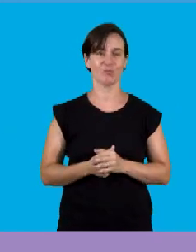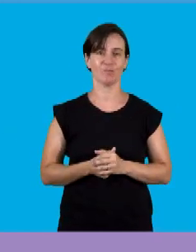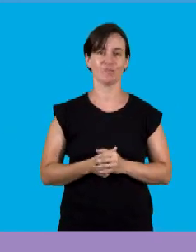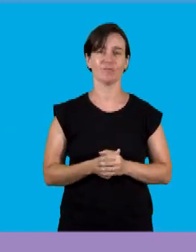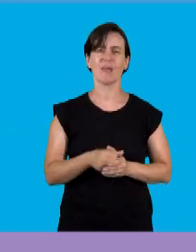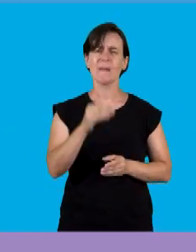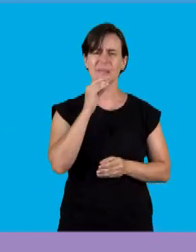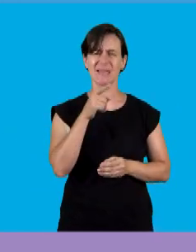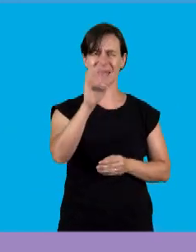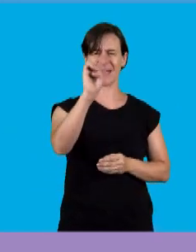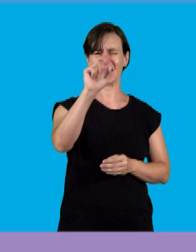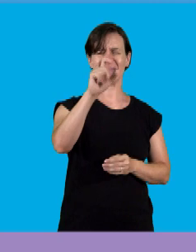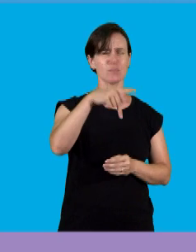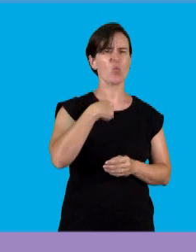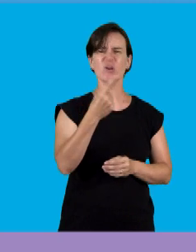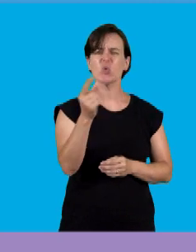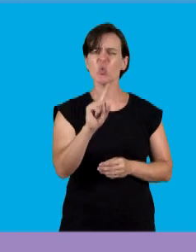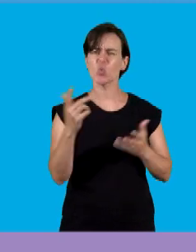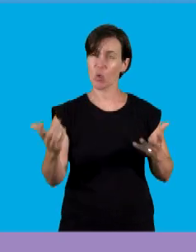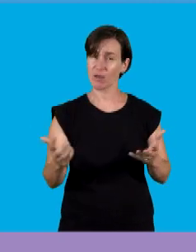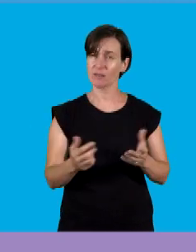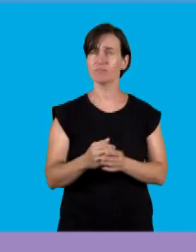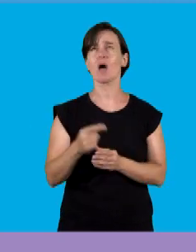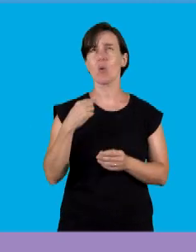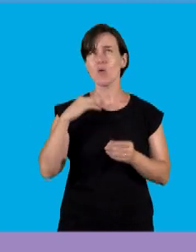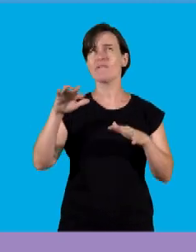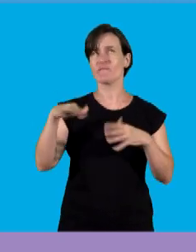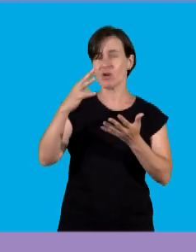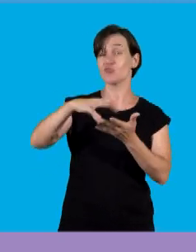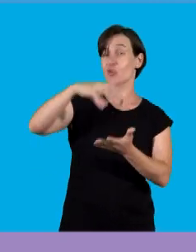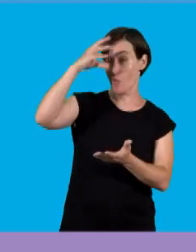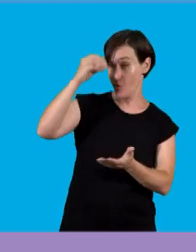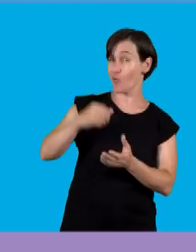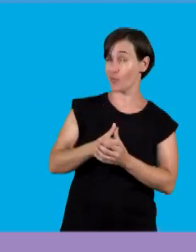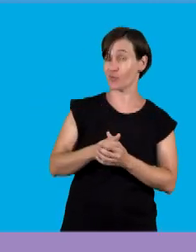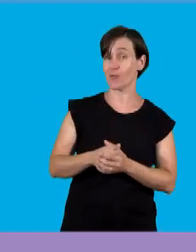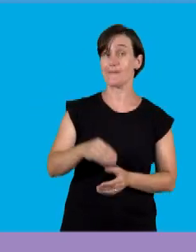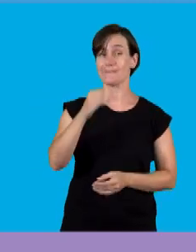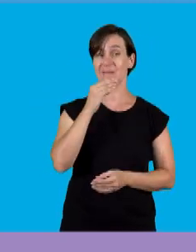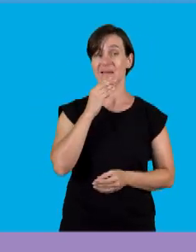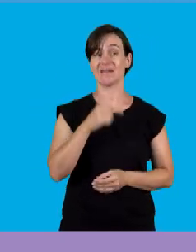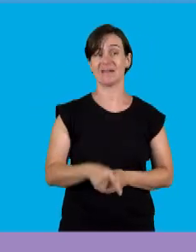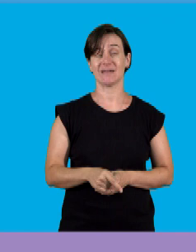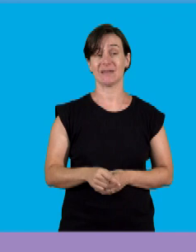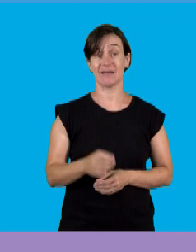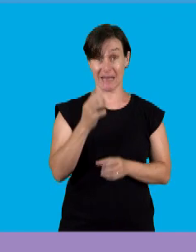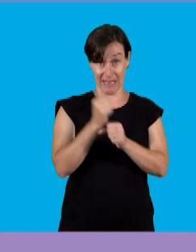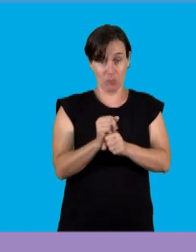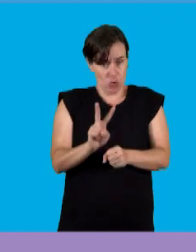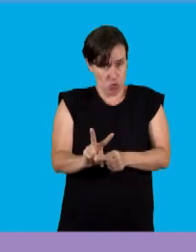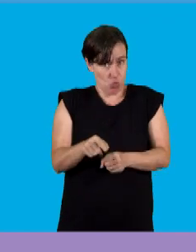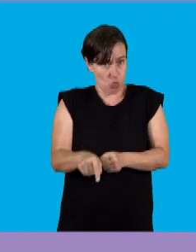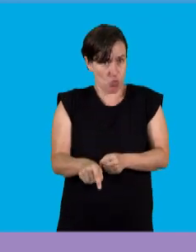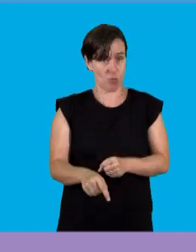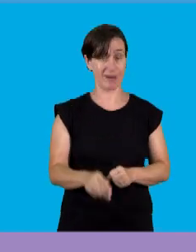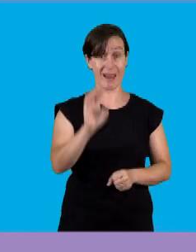happen to our exponents? Well, according to what we have done just now previously, we are going to keep that base